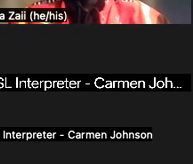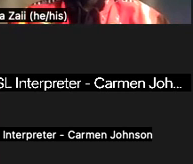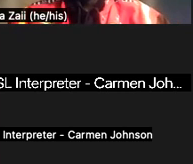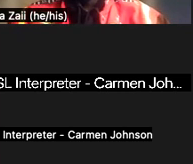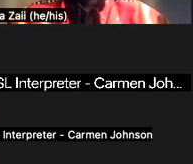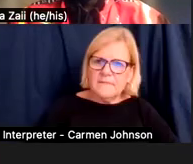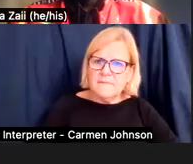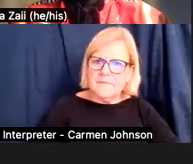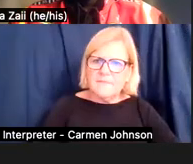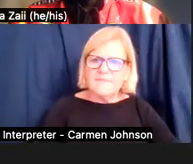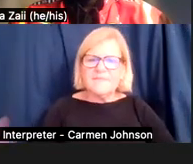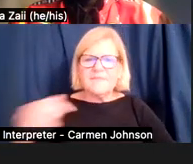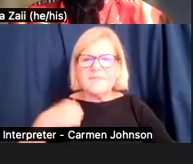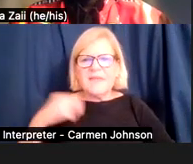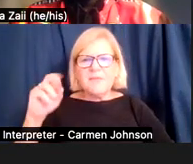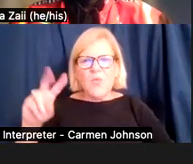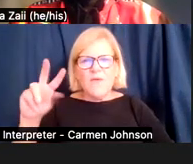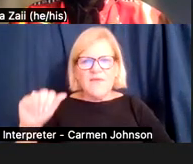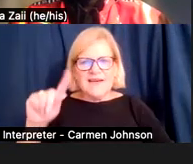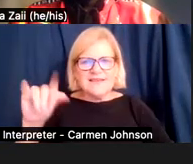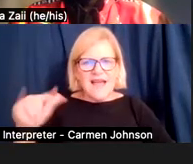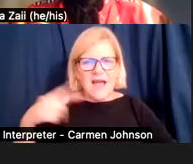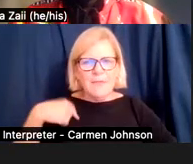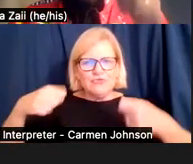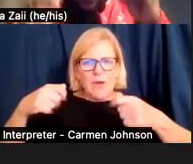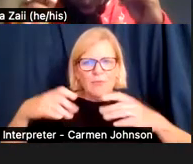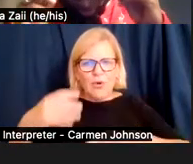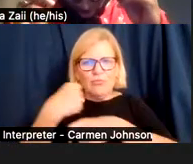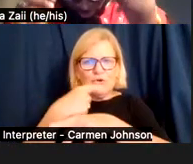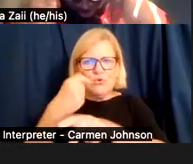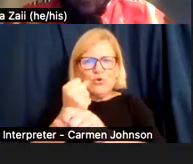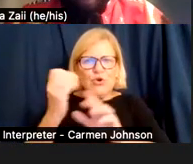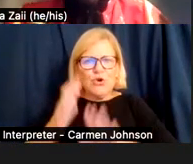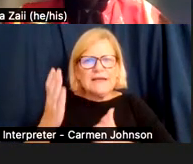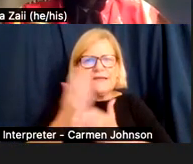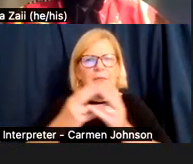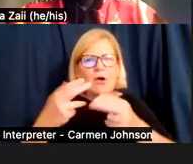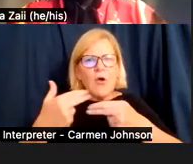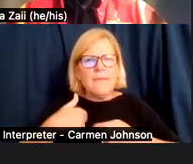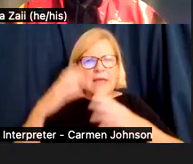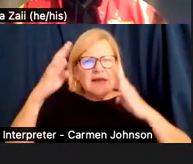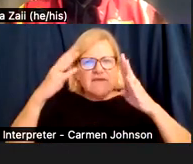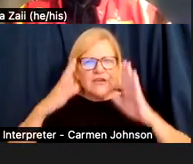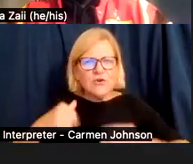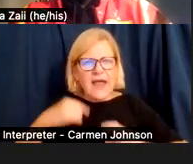I'm Zaii. I'm a drummer, producer, and some call me an inventor, as I invented the Nova portals, which you